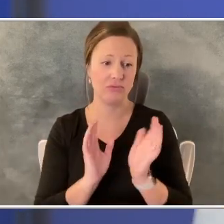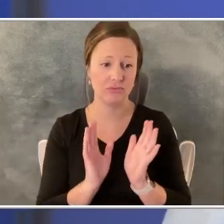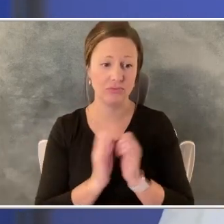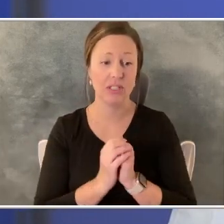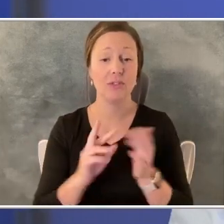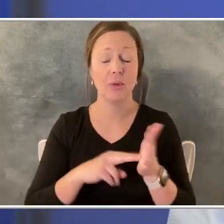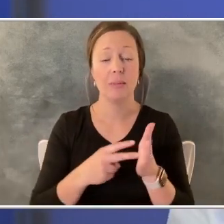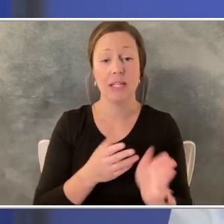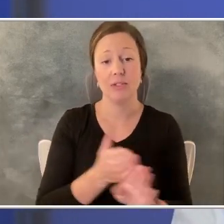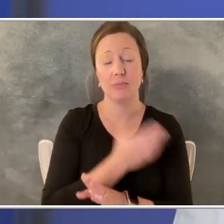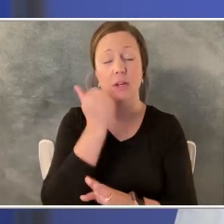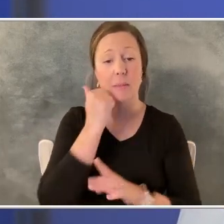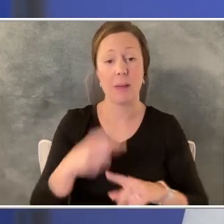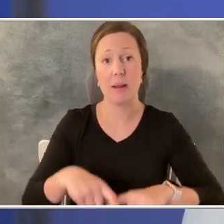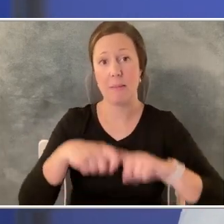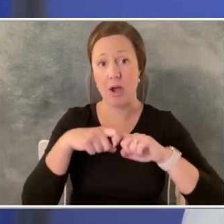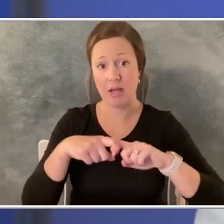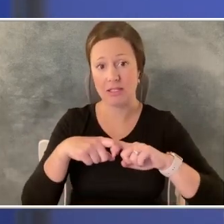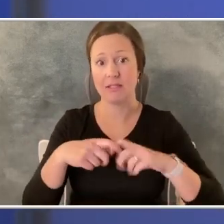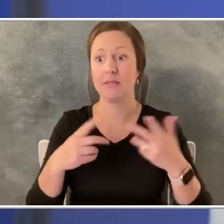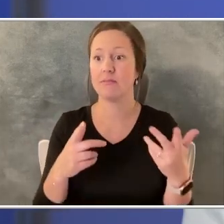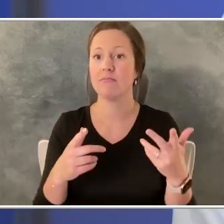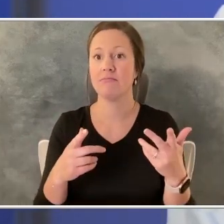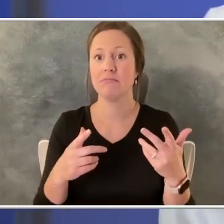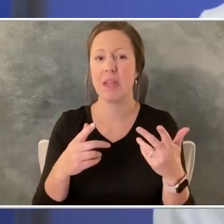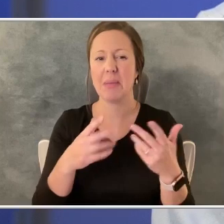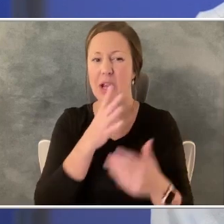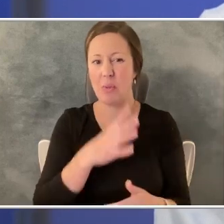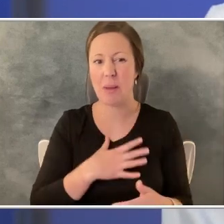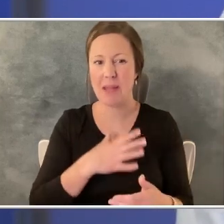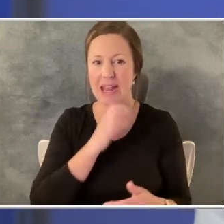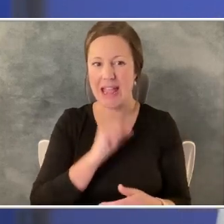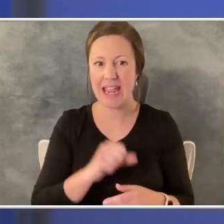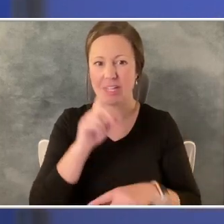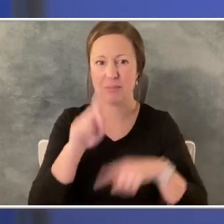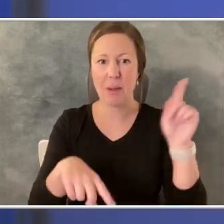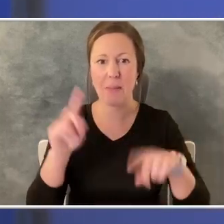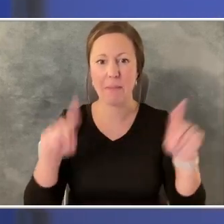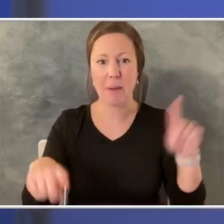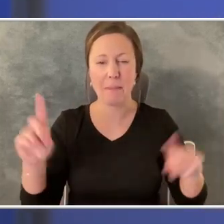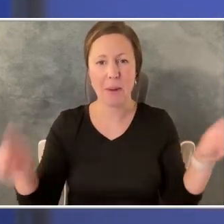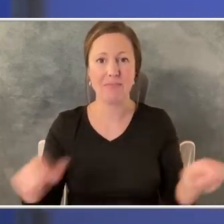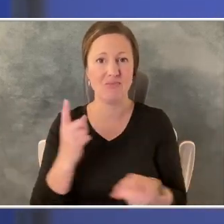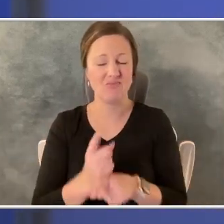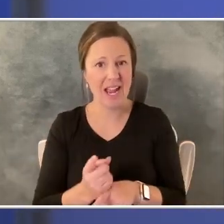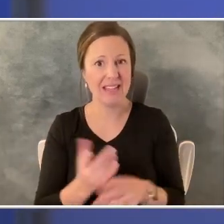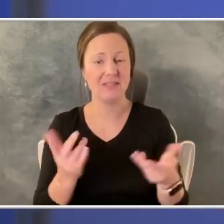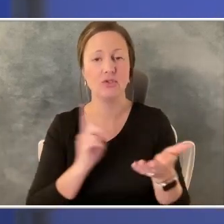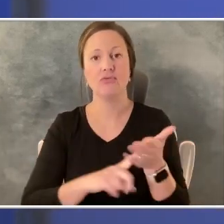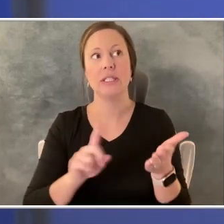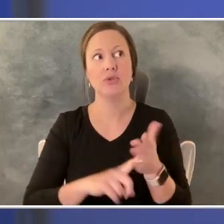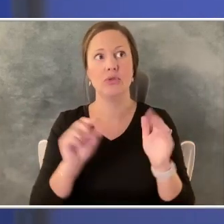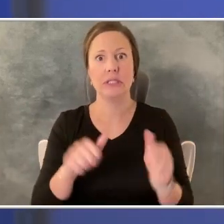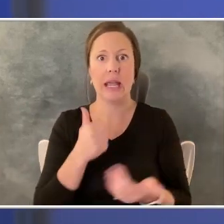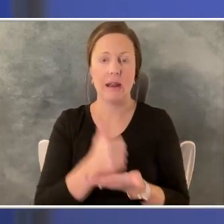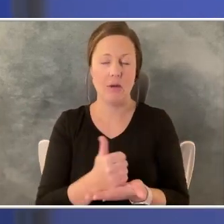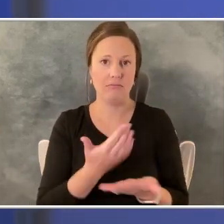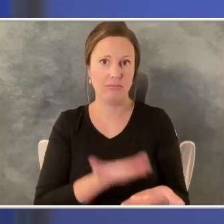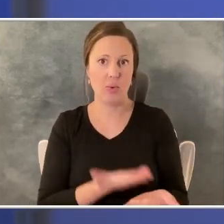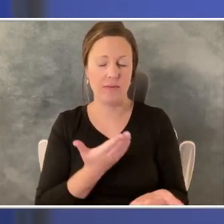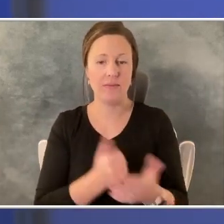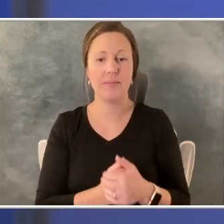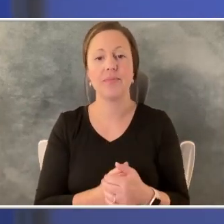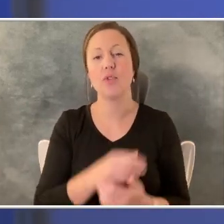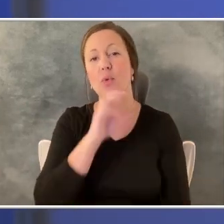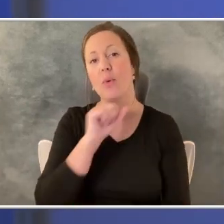So we all go through menopause at different ages. Kind of thank God, because it makes the research easier to prove these things. So if take 50-year-old women, some pre,